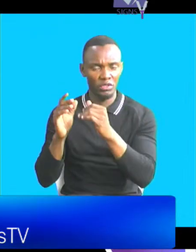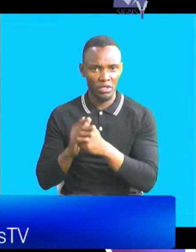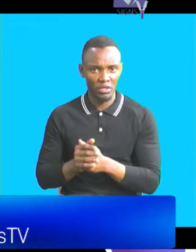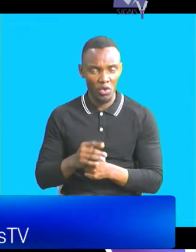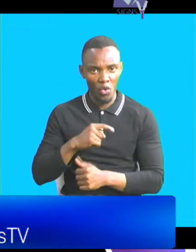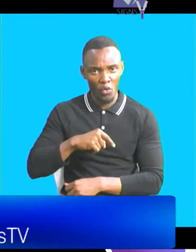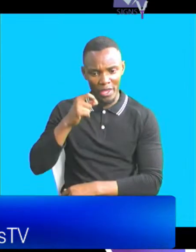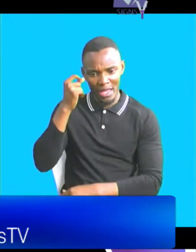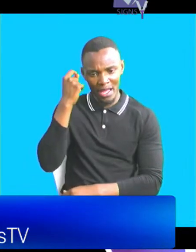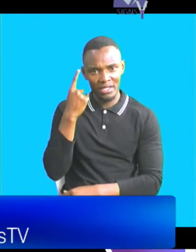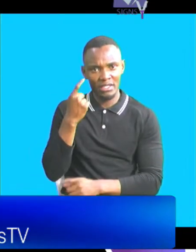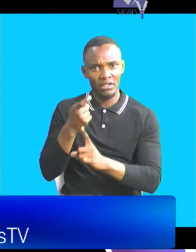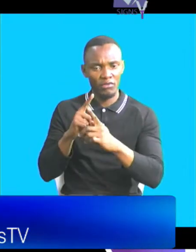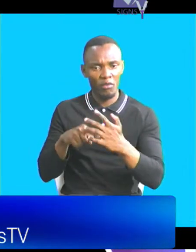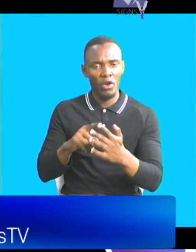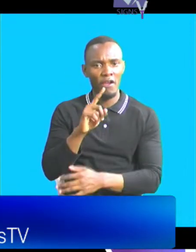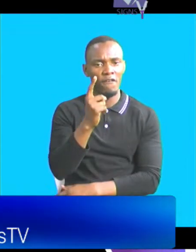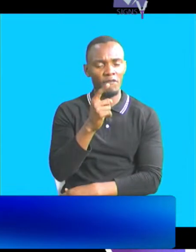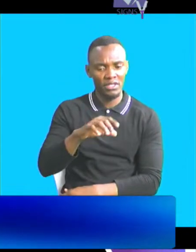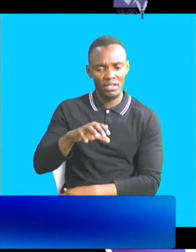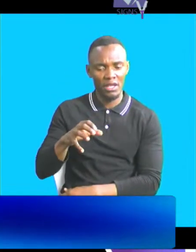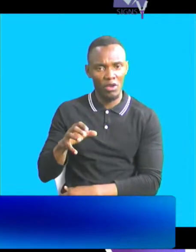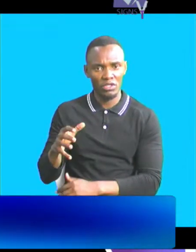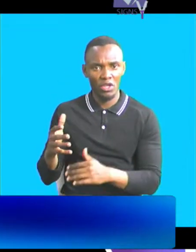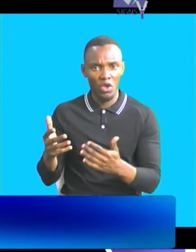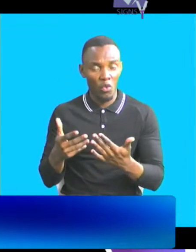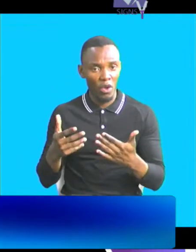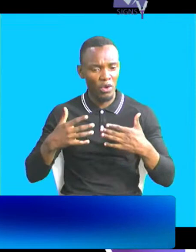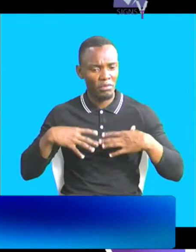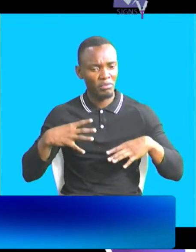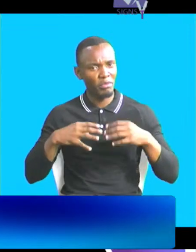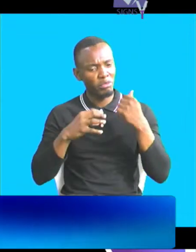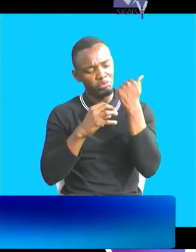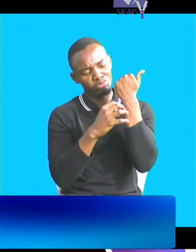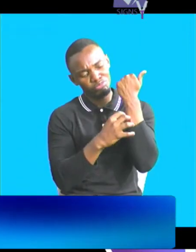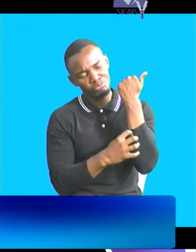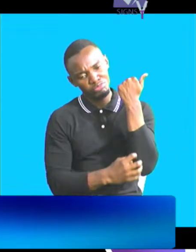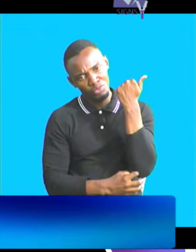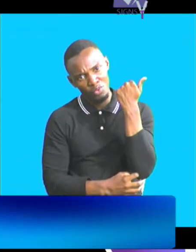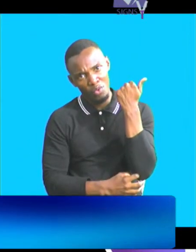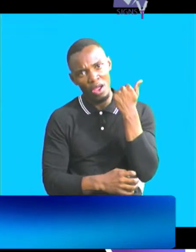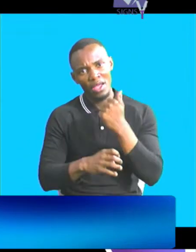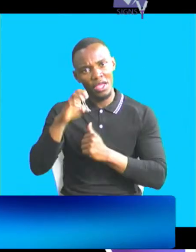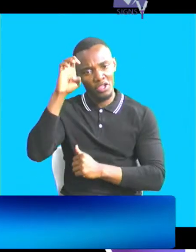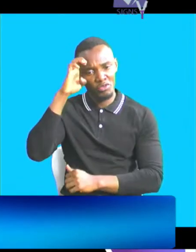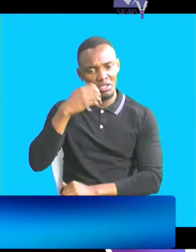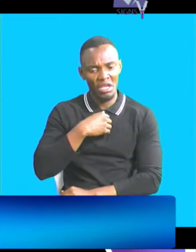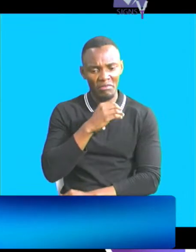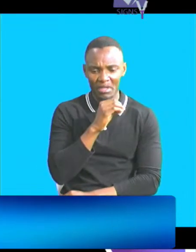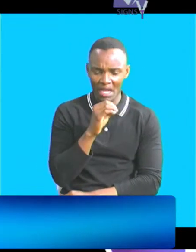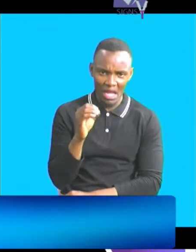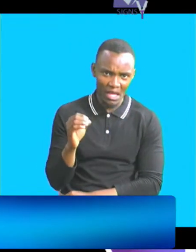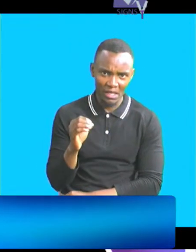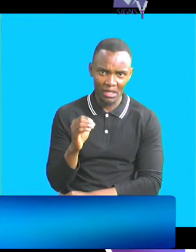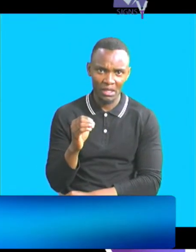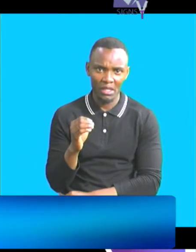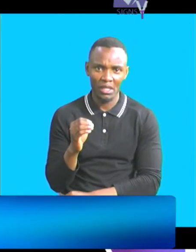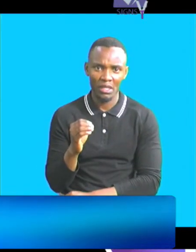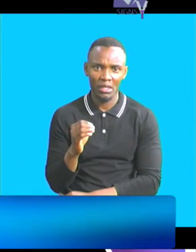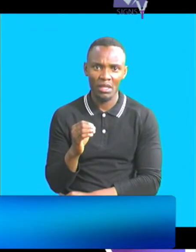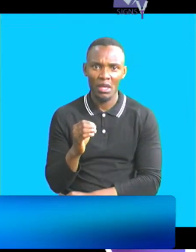from the first county where people are very poor, uneducated, illiterate,